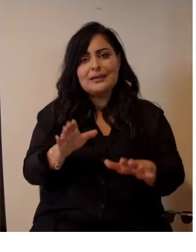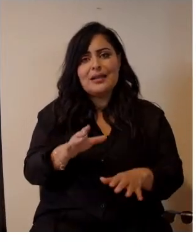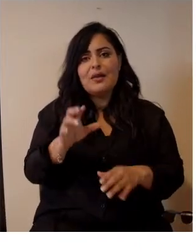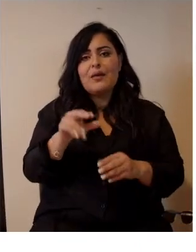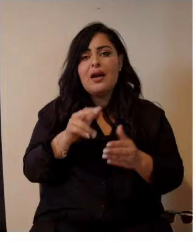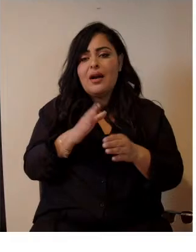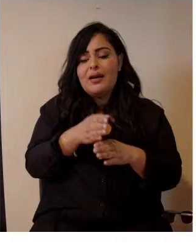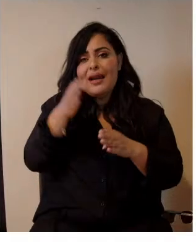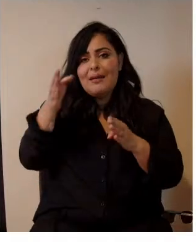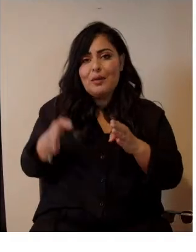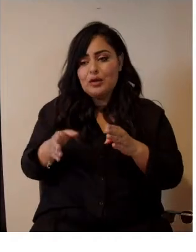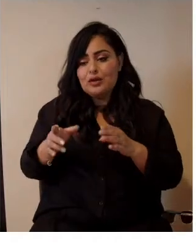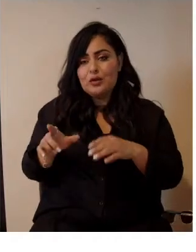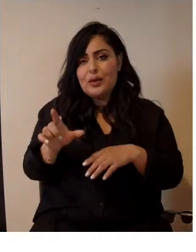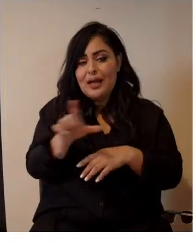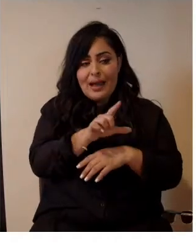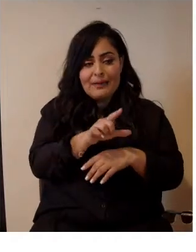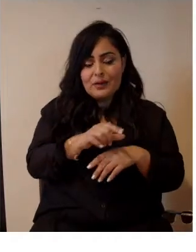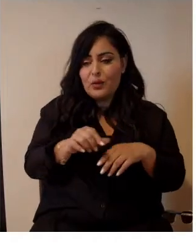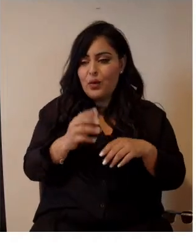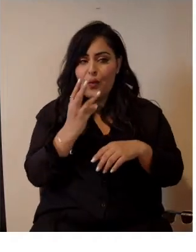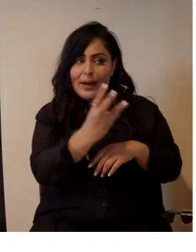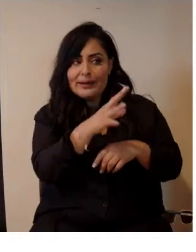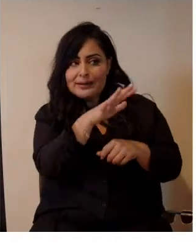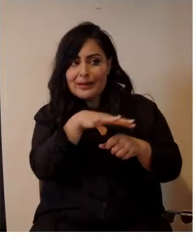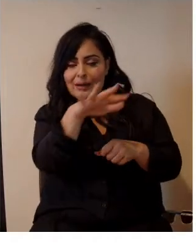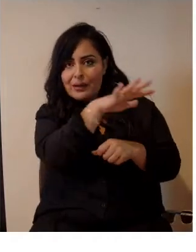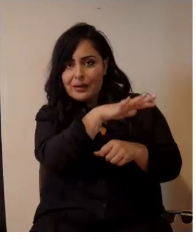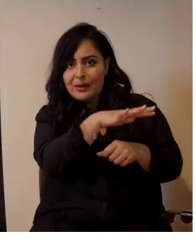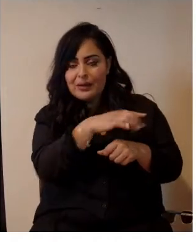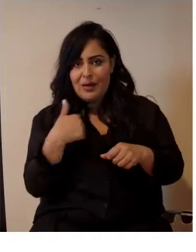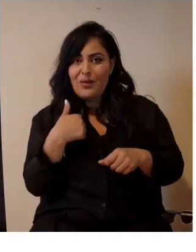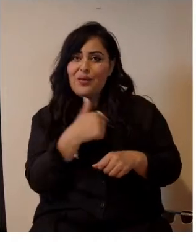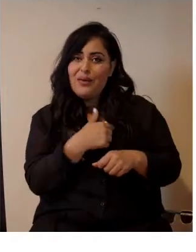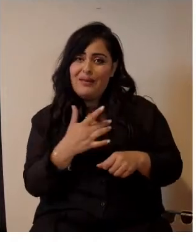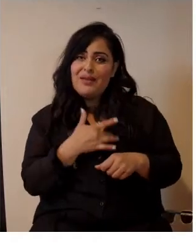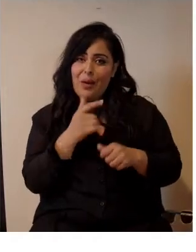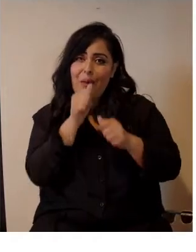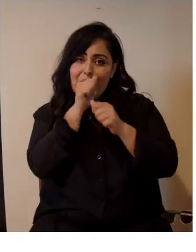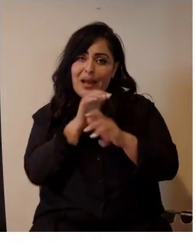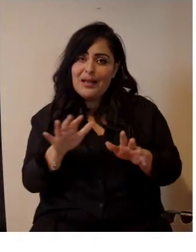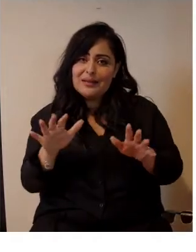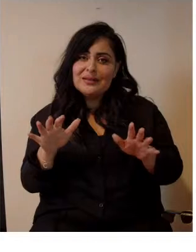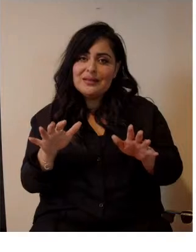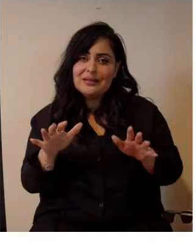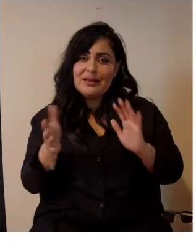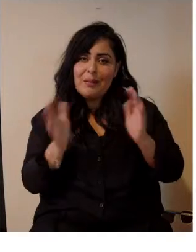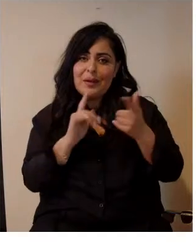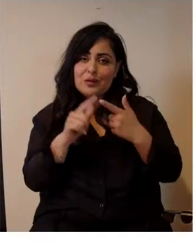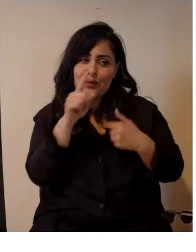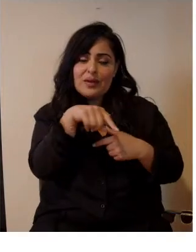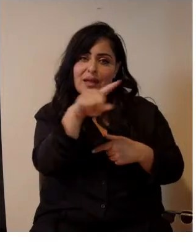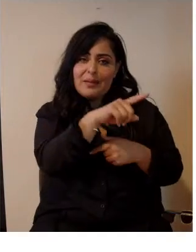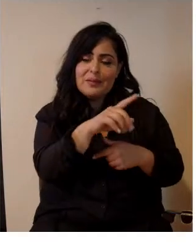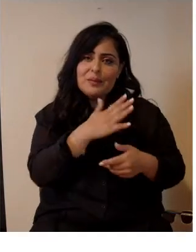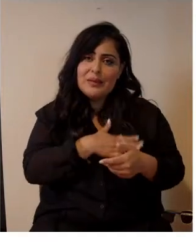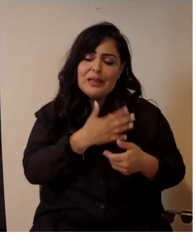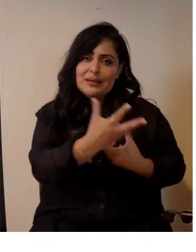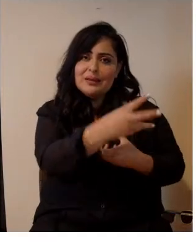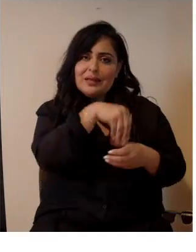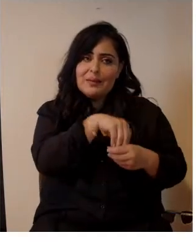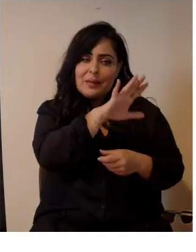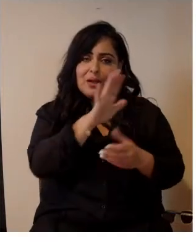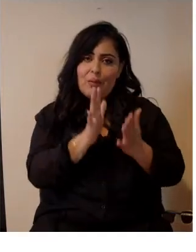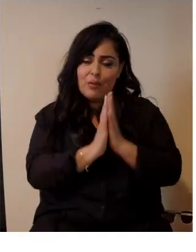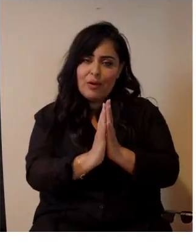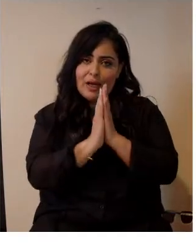left or to the west of us, we're blessed compared to them. So keep them in your prayers, and we'll keep you in our